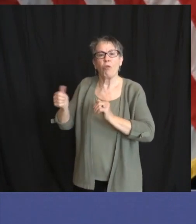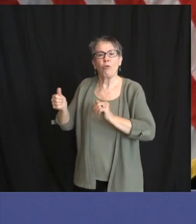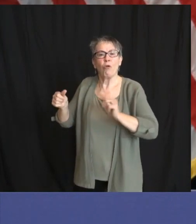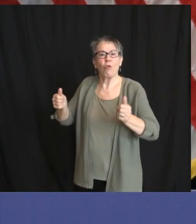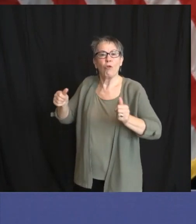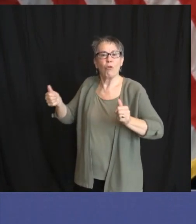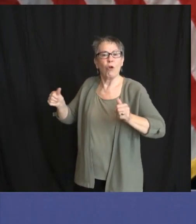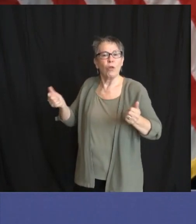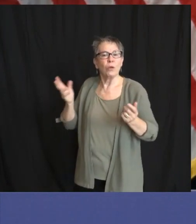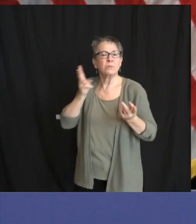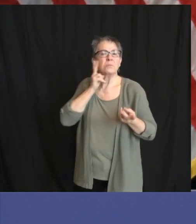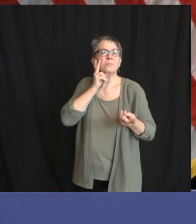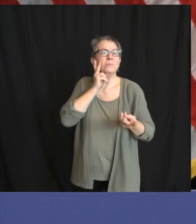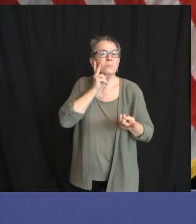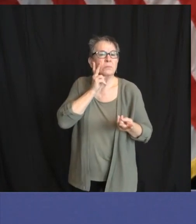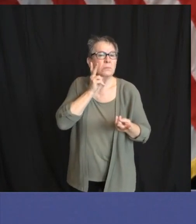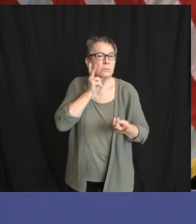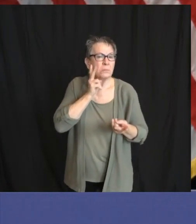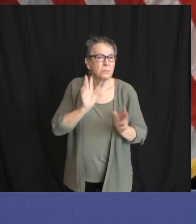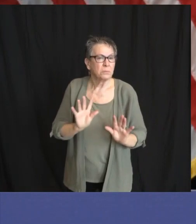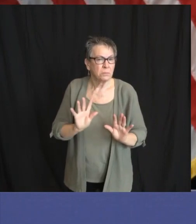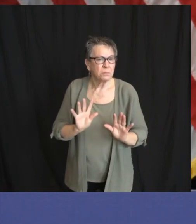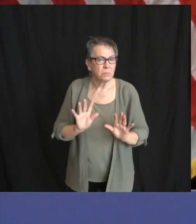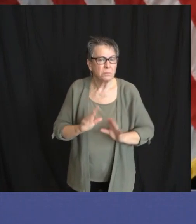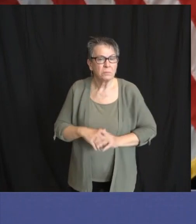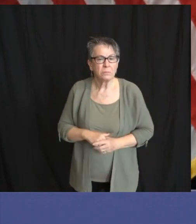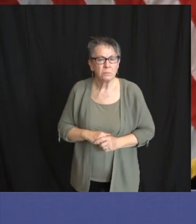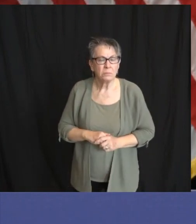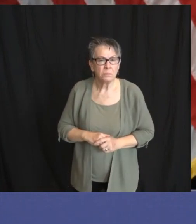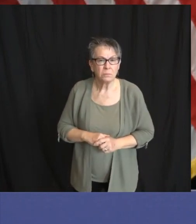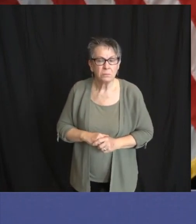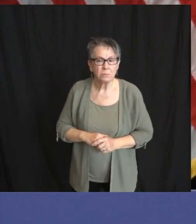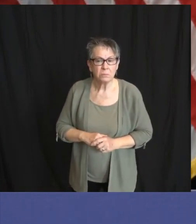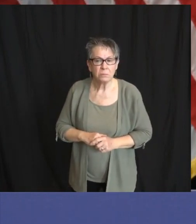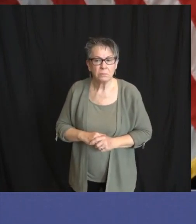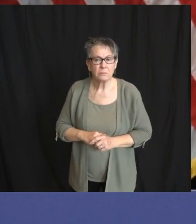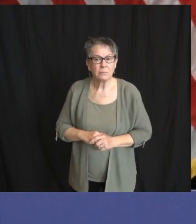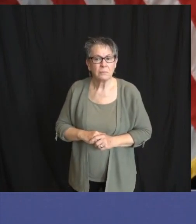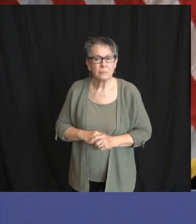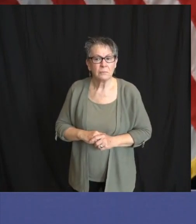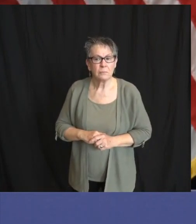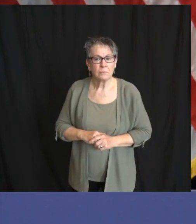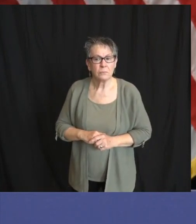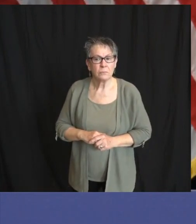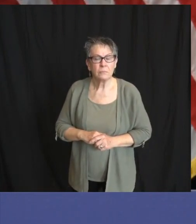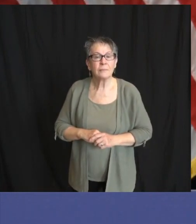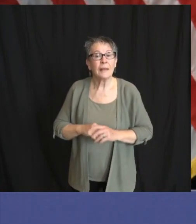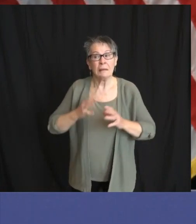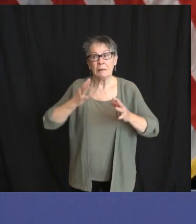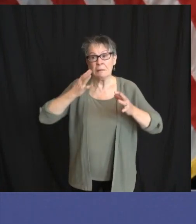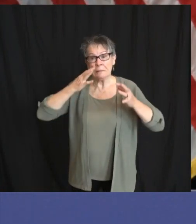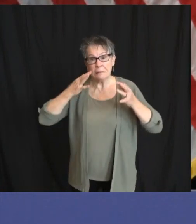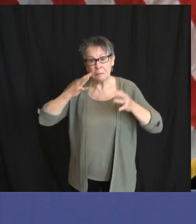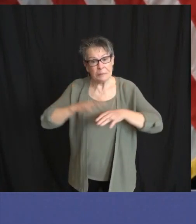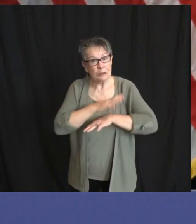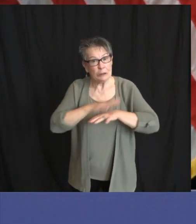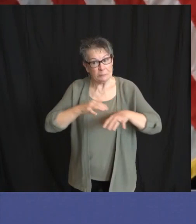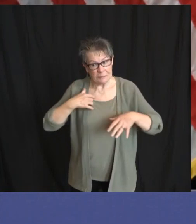The hip bone is connected to the thigh bone here. Let's see how the parks go, but no decisions yet or imminently on beaches,